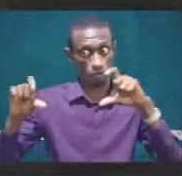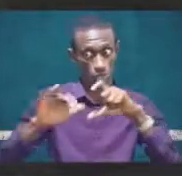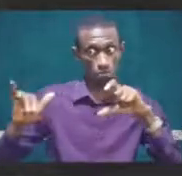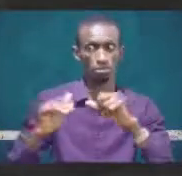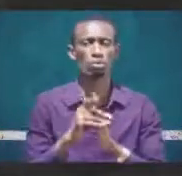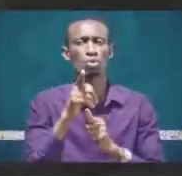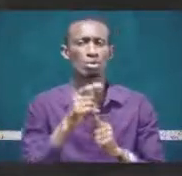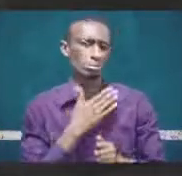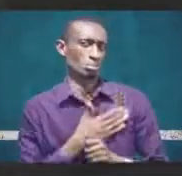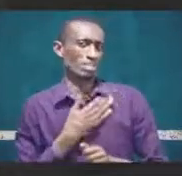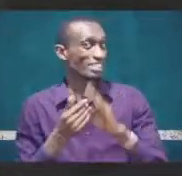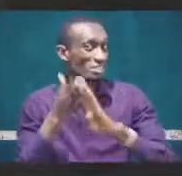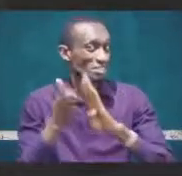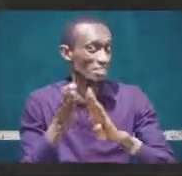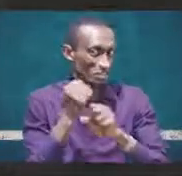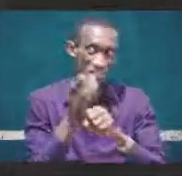please hurry up.